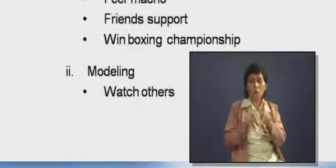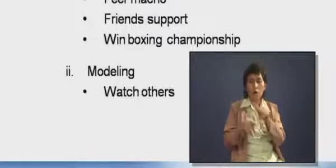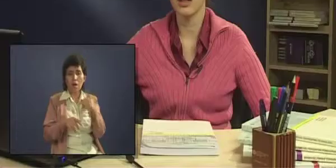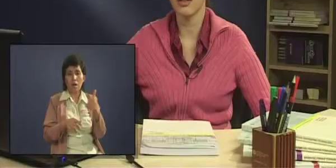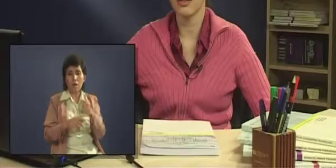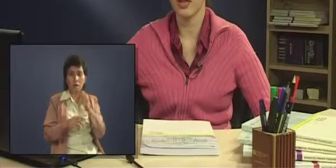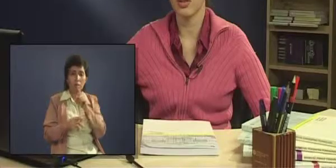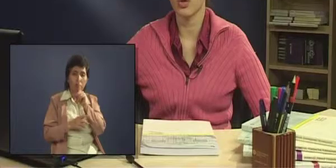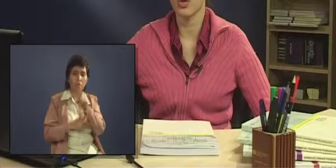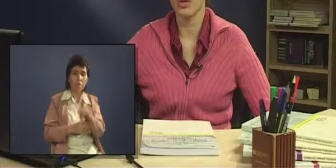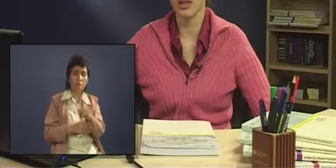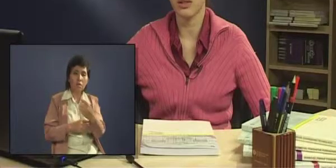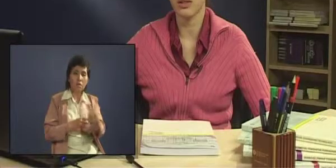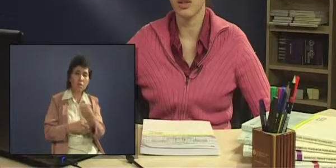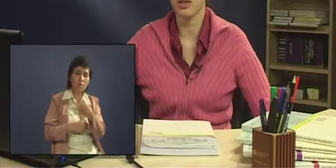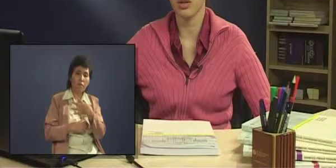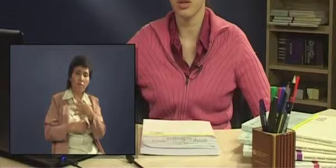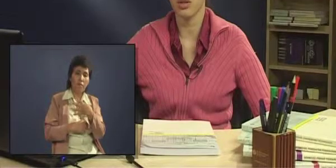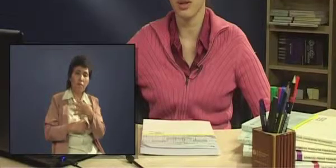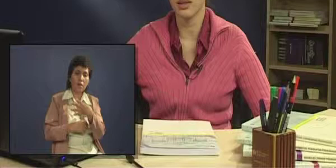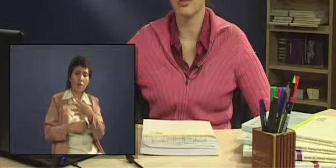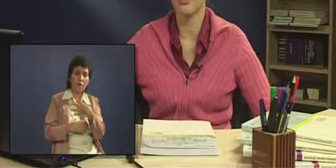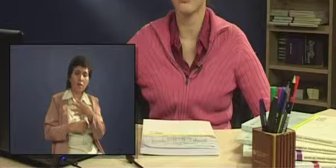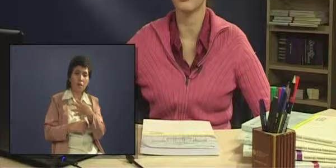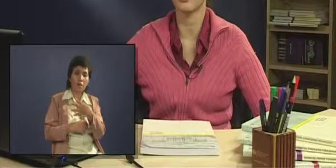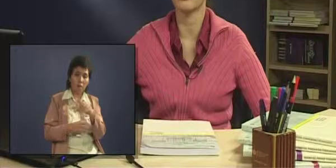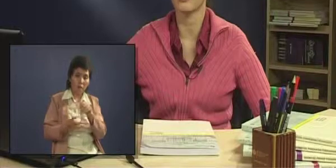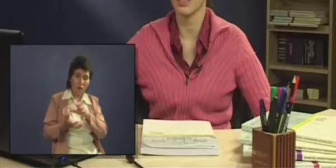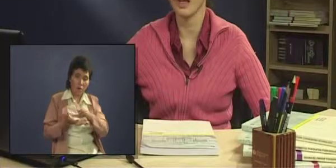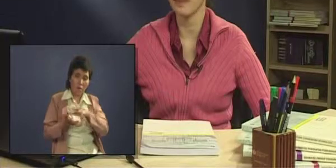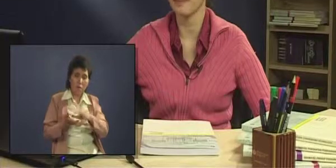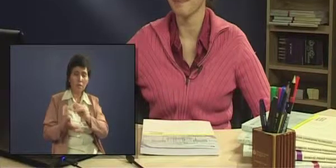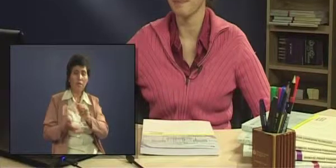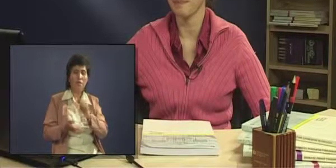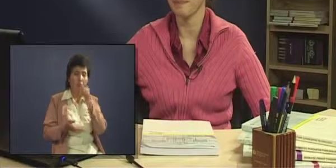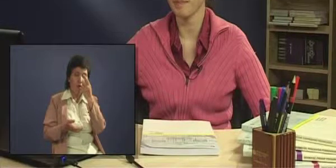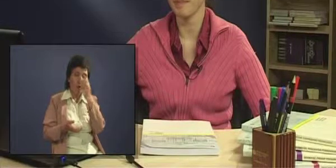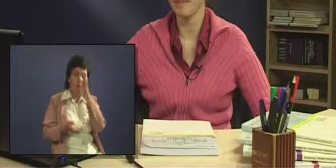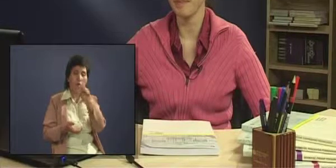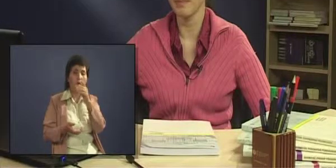you can actually affect your aggressive level. Okay.